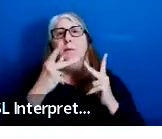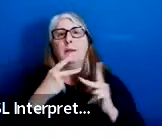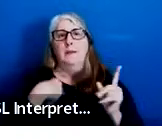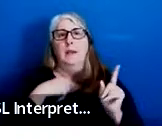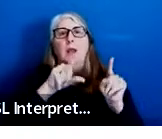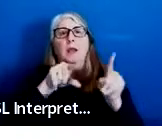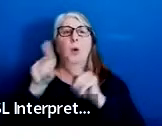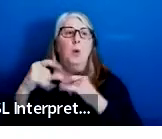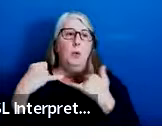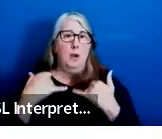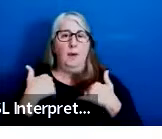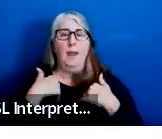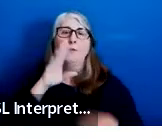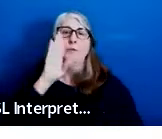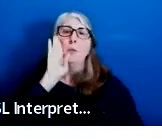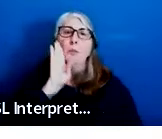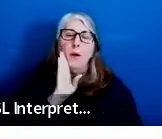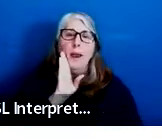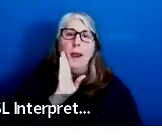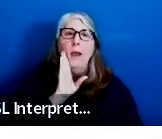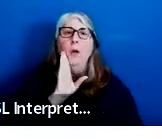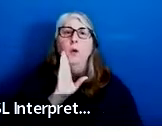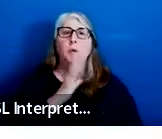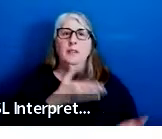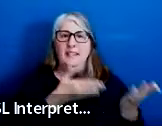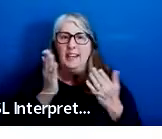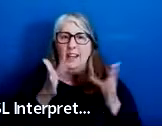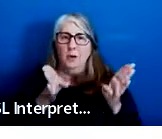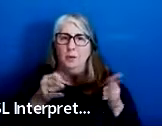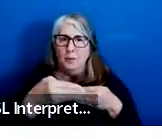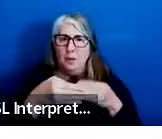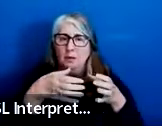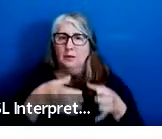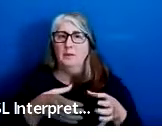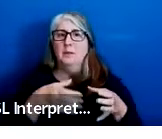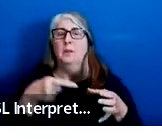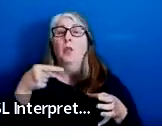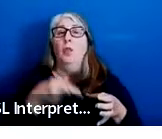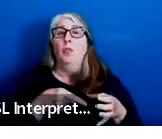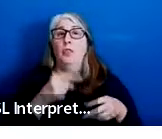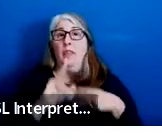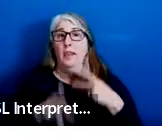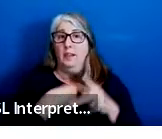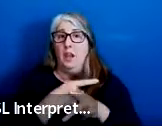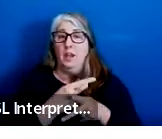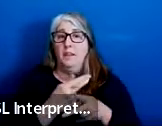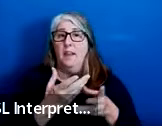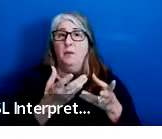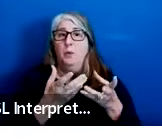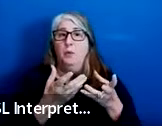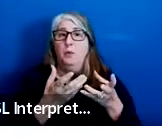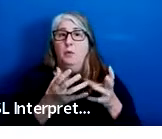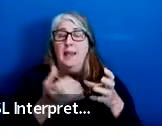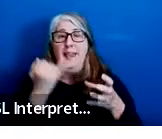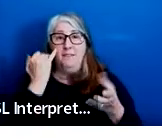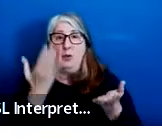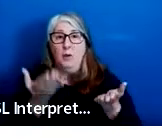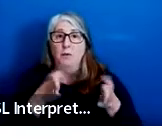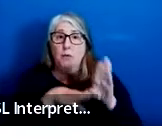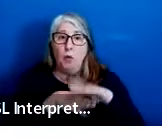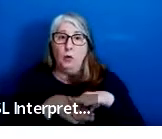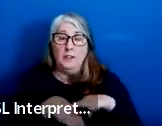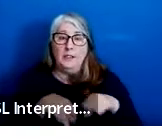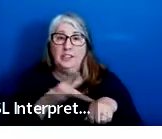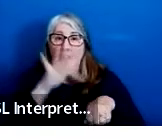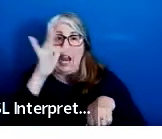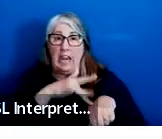have like the brown colored takeout container. And I find that the ones that kind of fold over and are shiny, those ones have wax